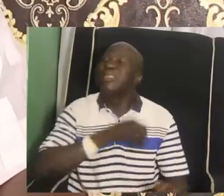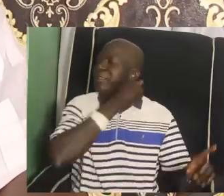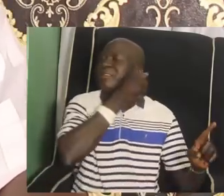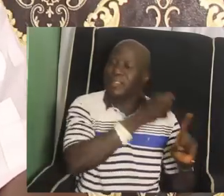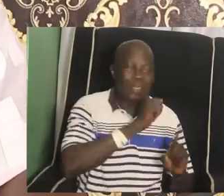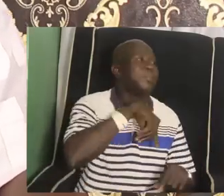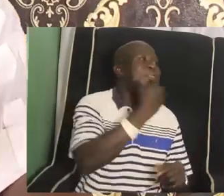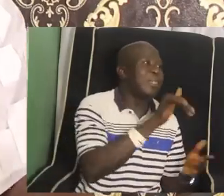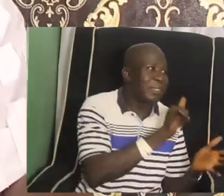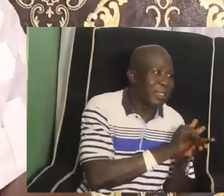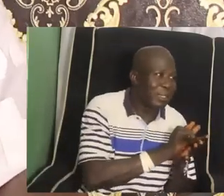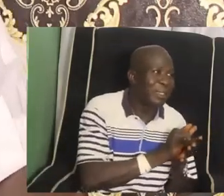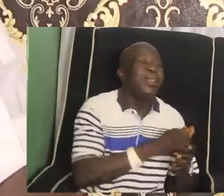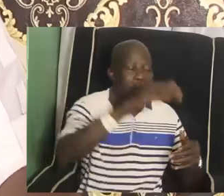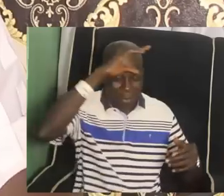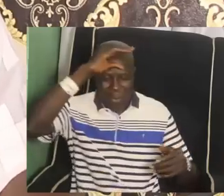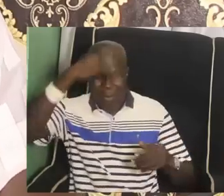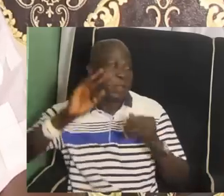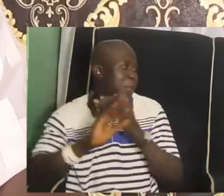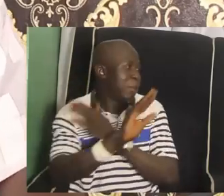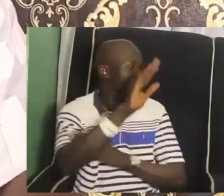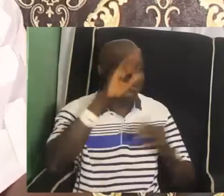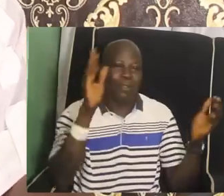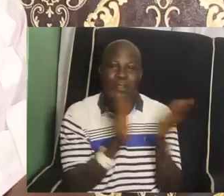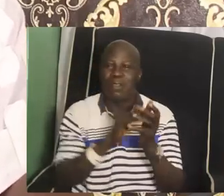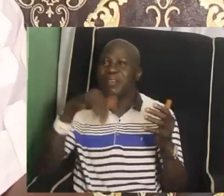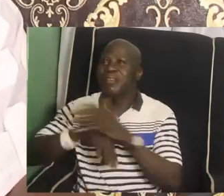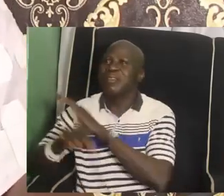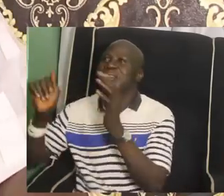Jide himself said that is a man of God. He has received the